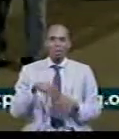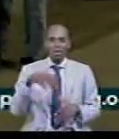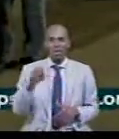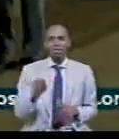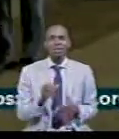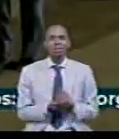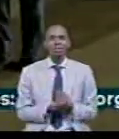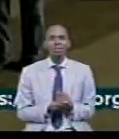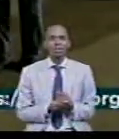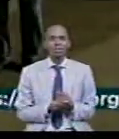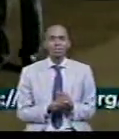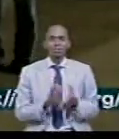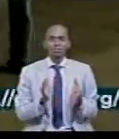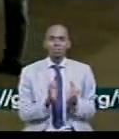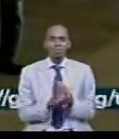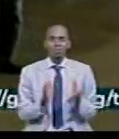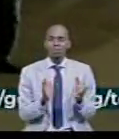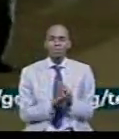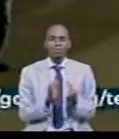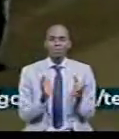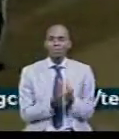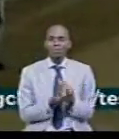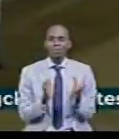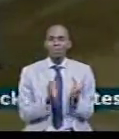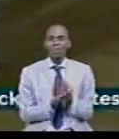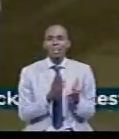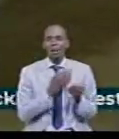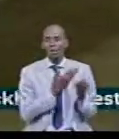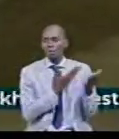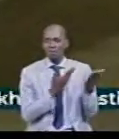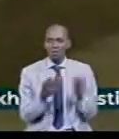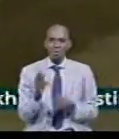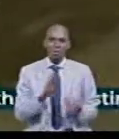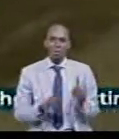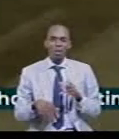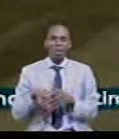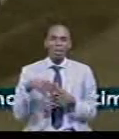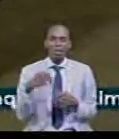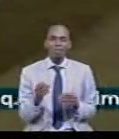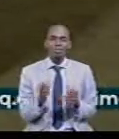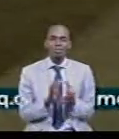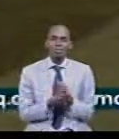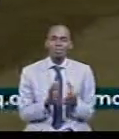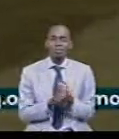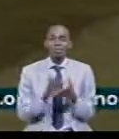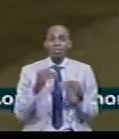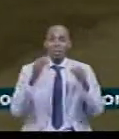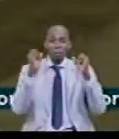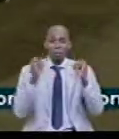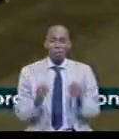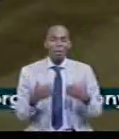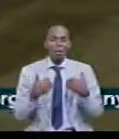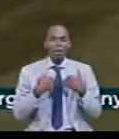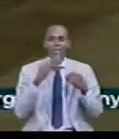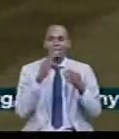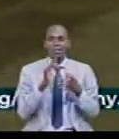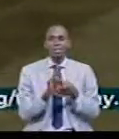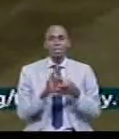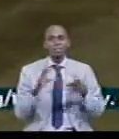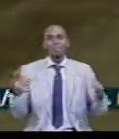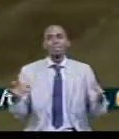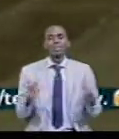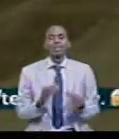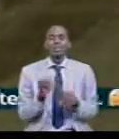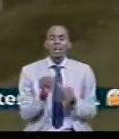your hands and bring them out. Bring them out. The power has been released all over